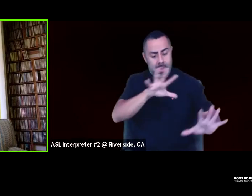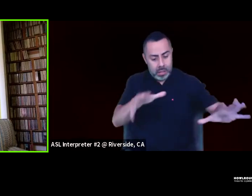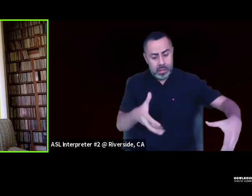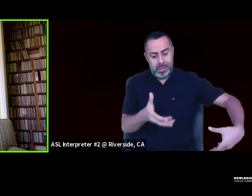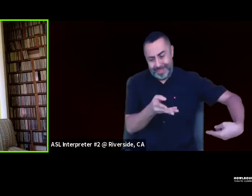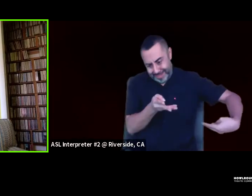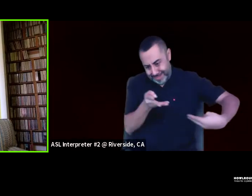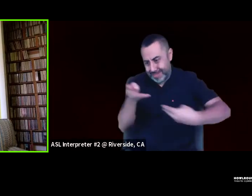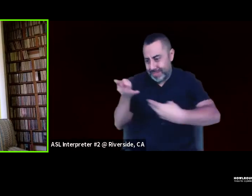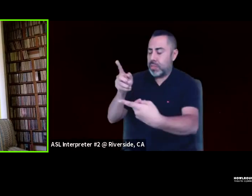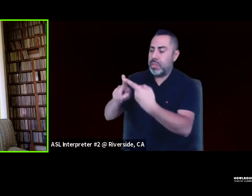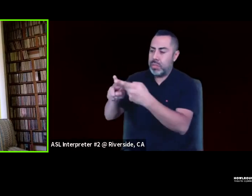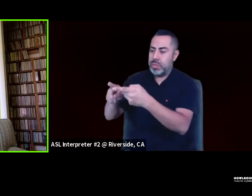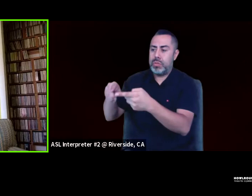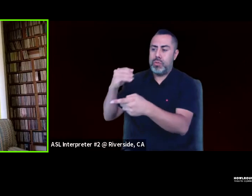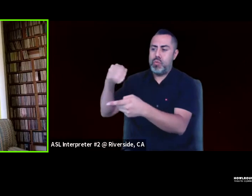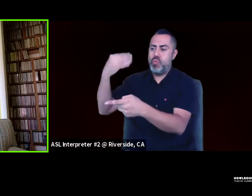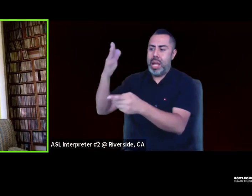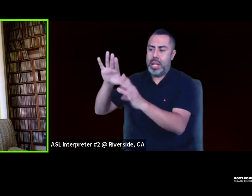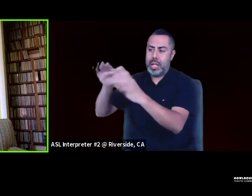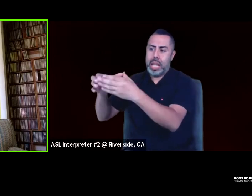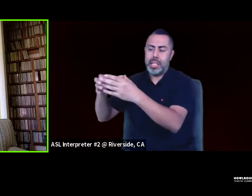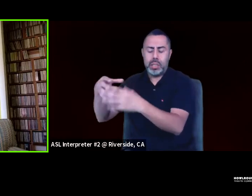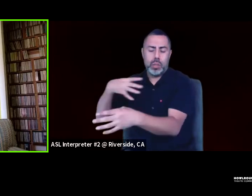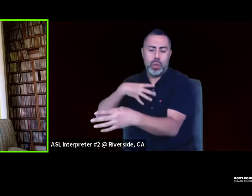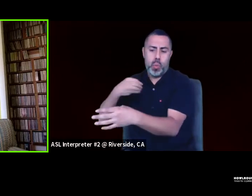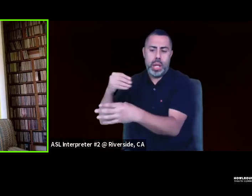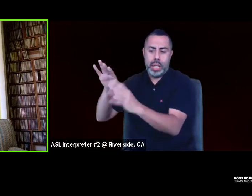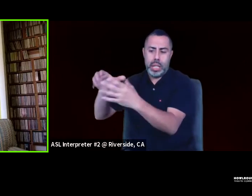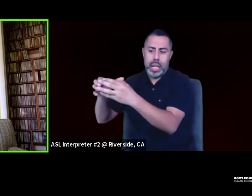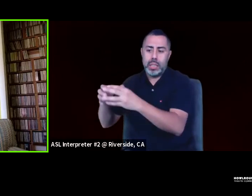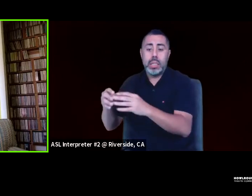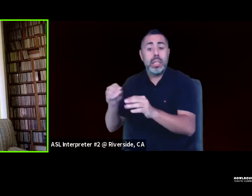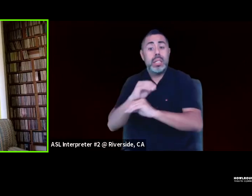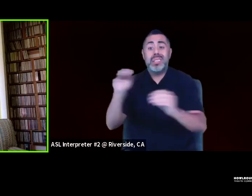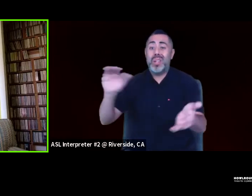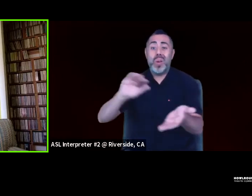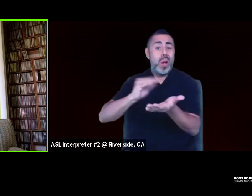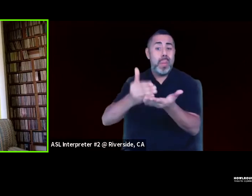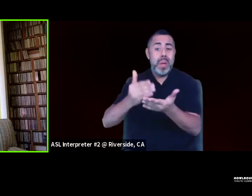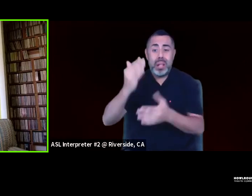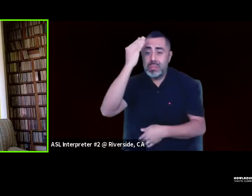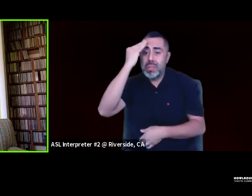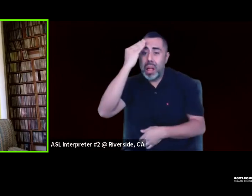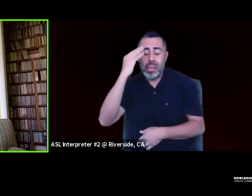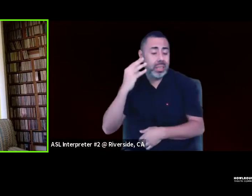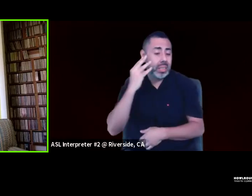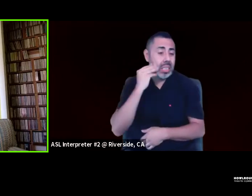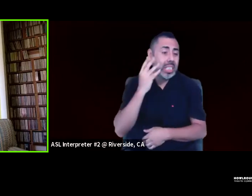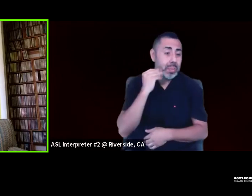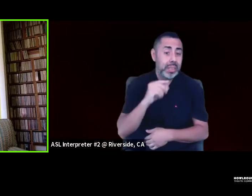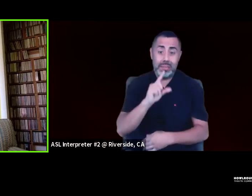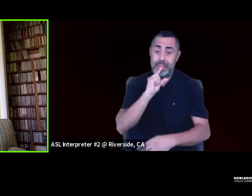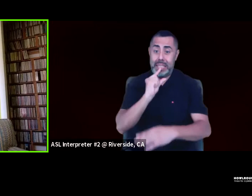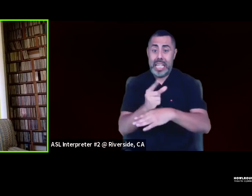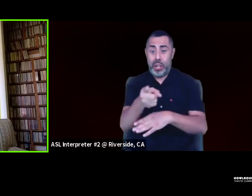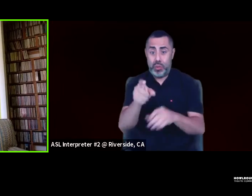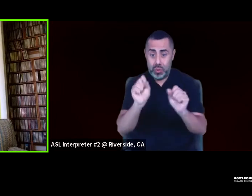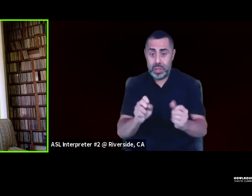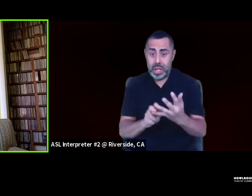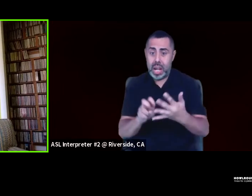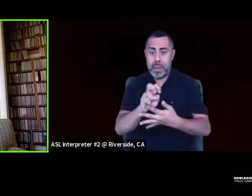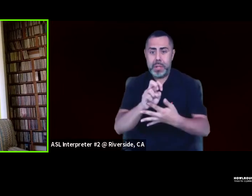or strength or perseverance guarantees upward mobility. But I believe that we